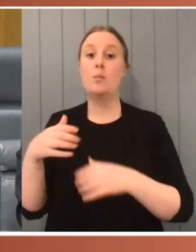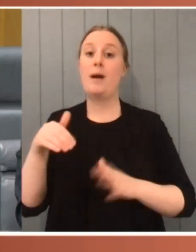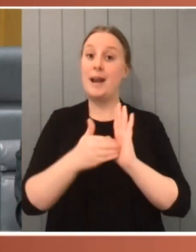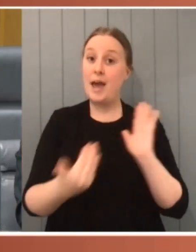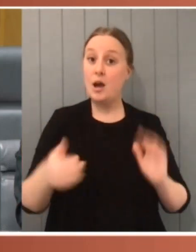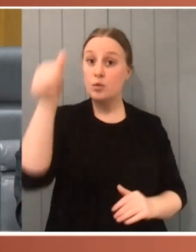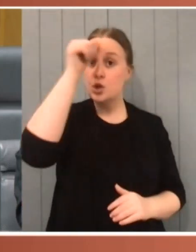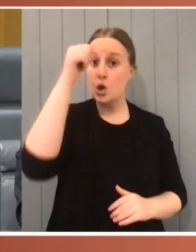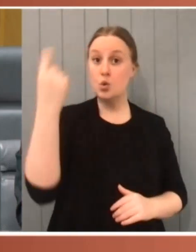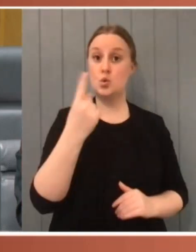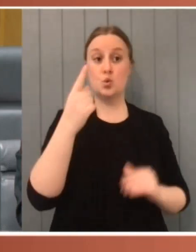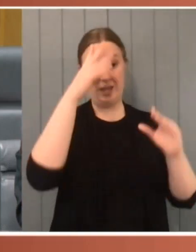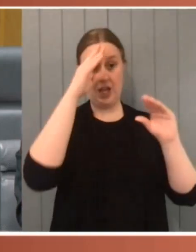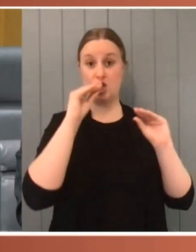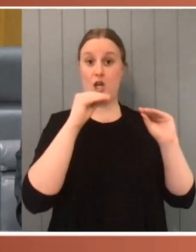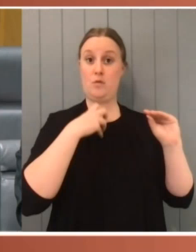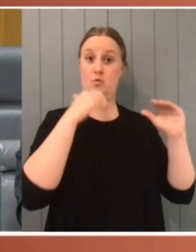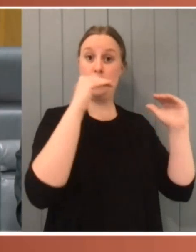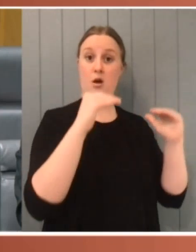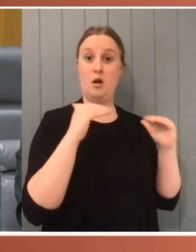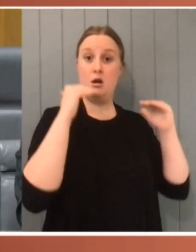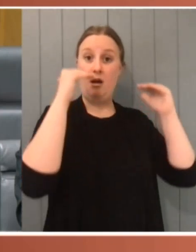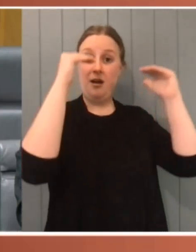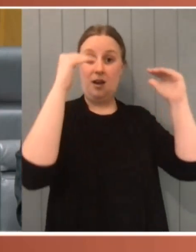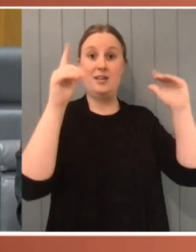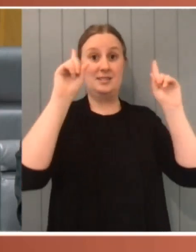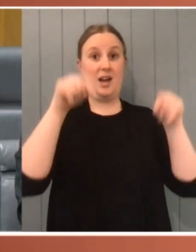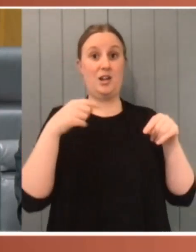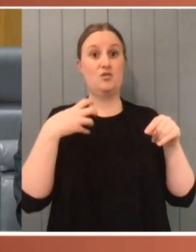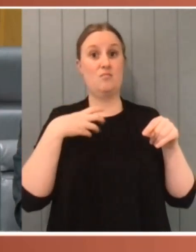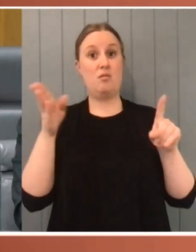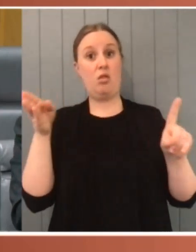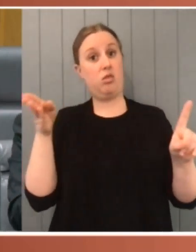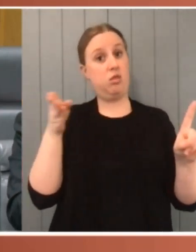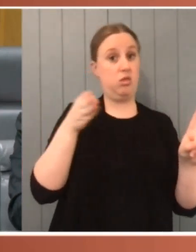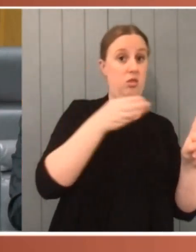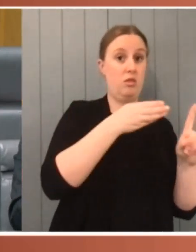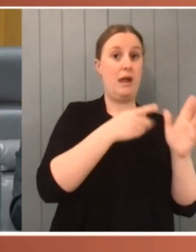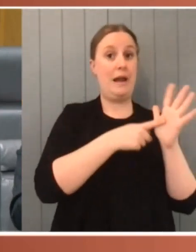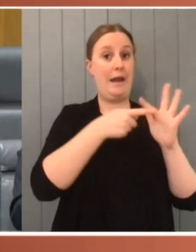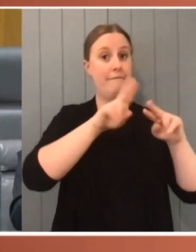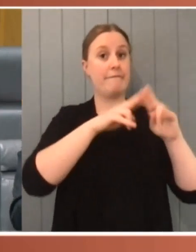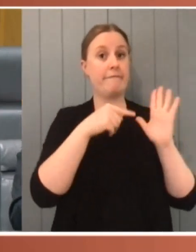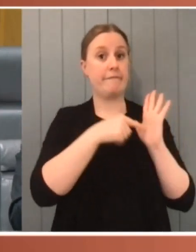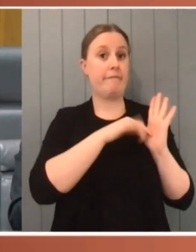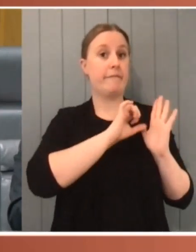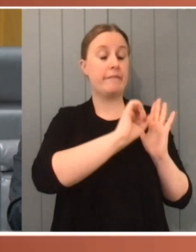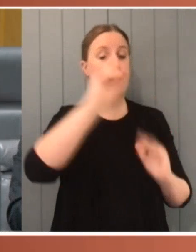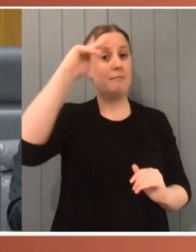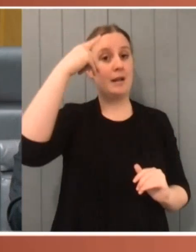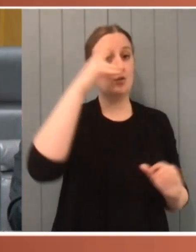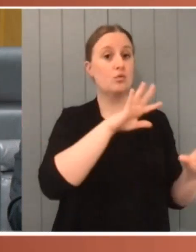now skewing towards the left of centre in their political choices, so perhaps more favouring